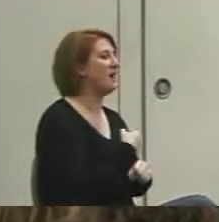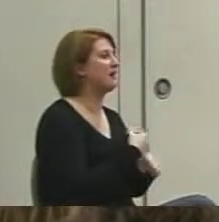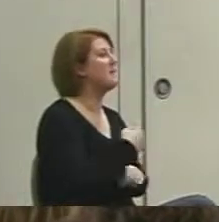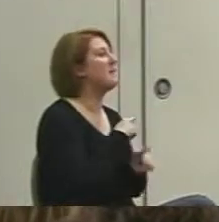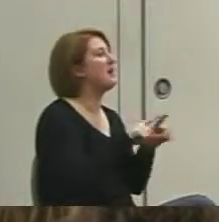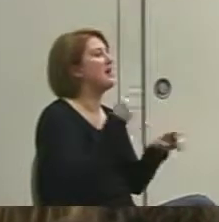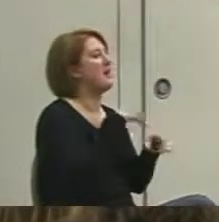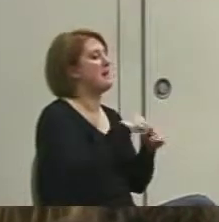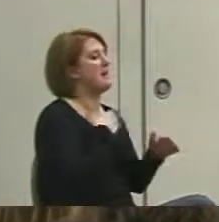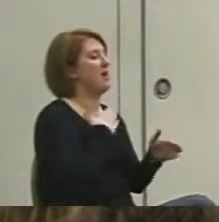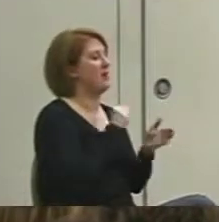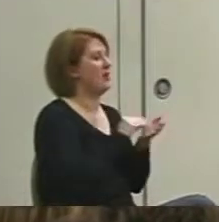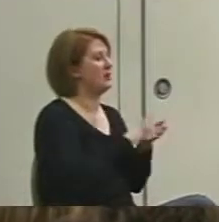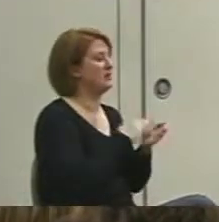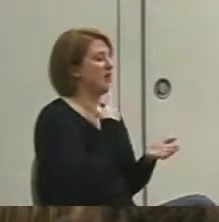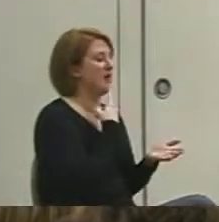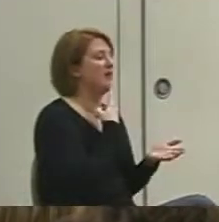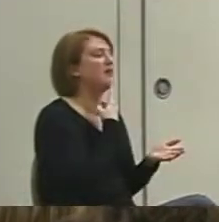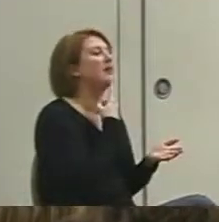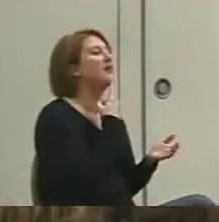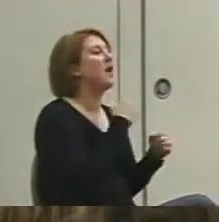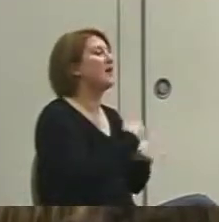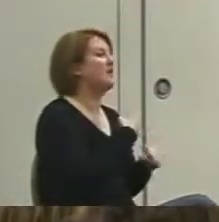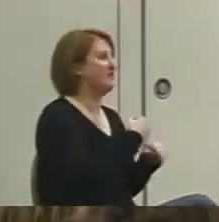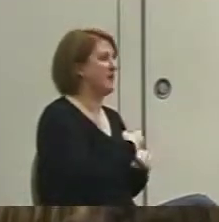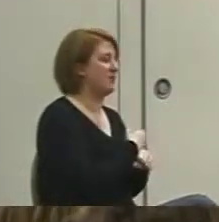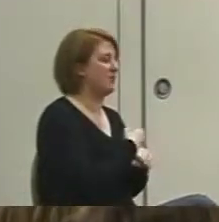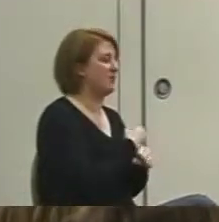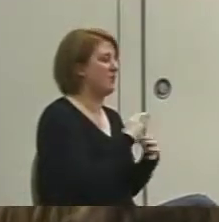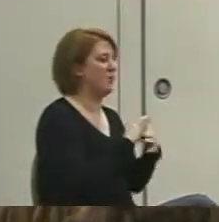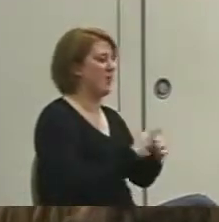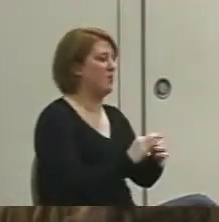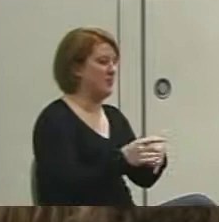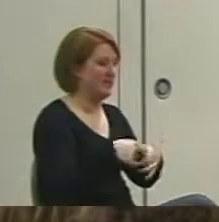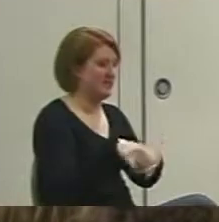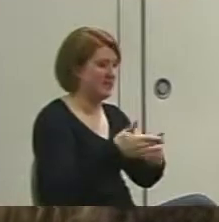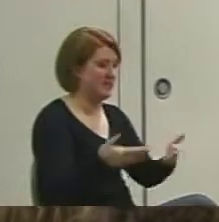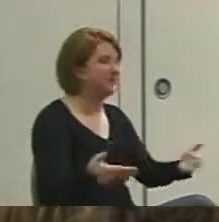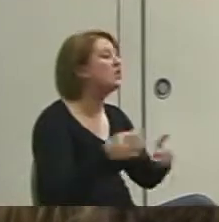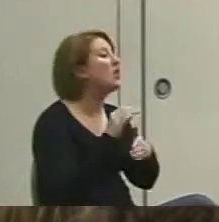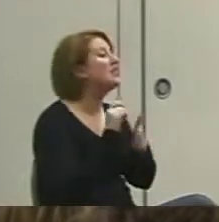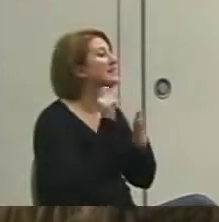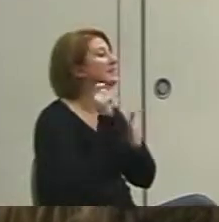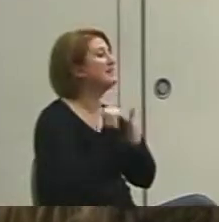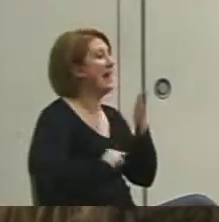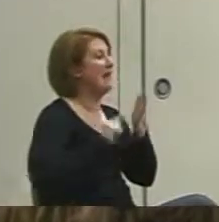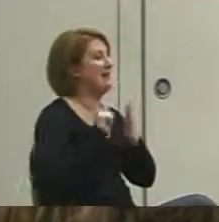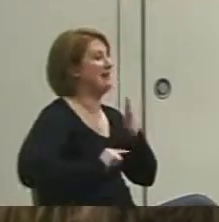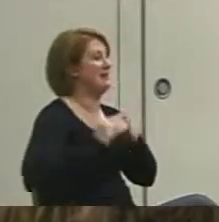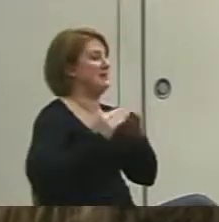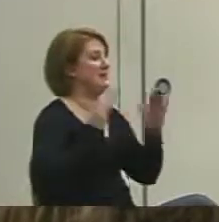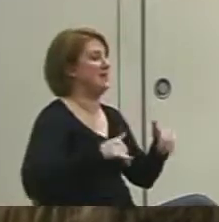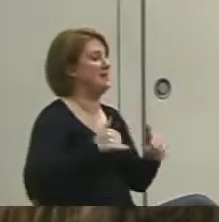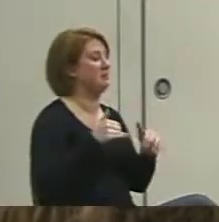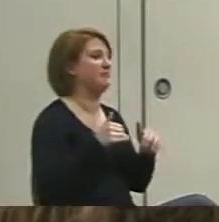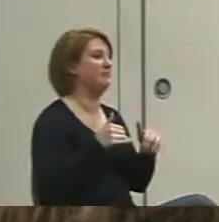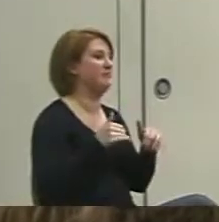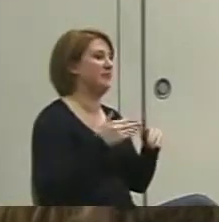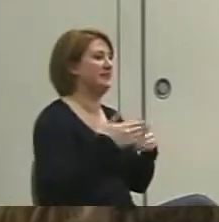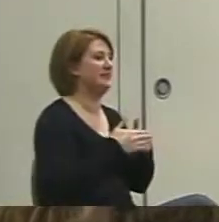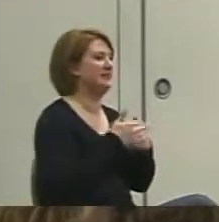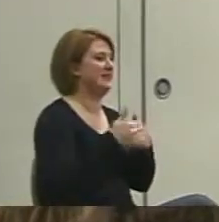log I'm gonna write, he got in a fight doing these things, and then your tallying system is still less than X number of